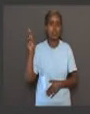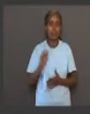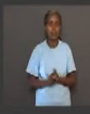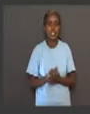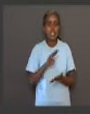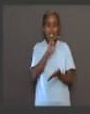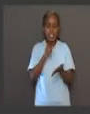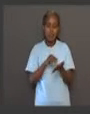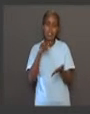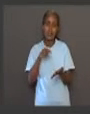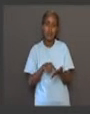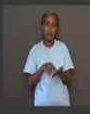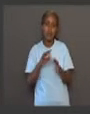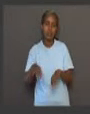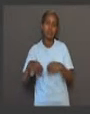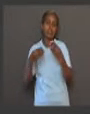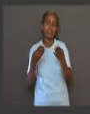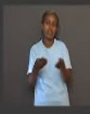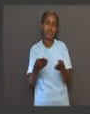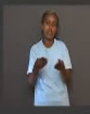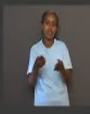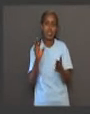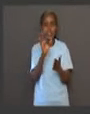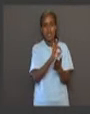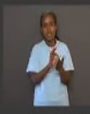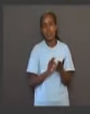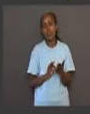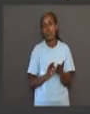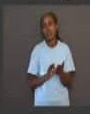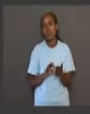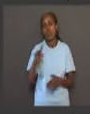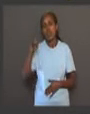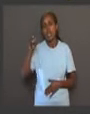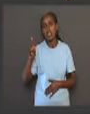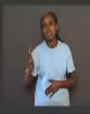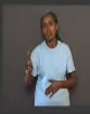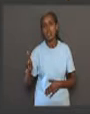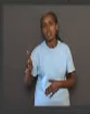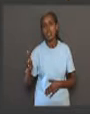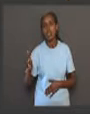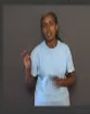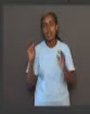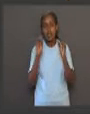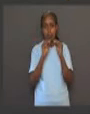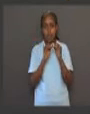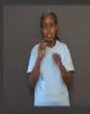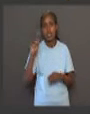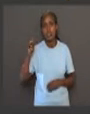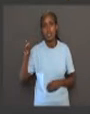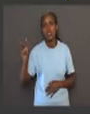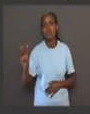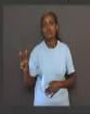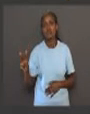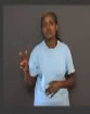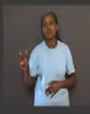the midpoint will be given by the formula x1 plus